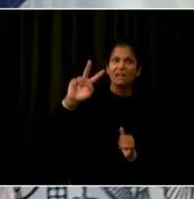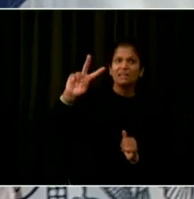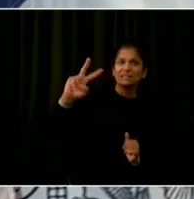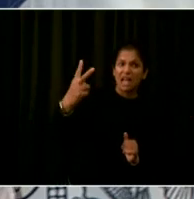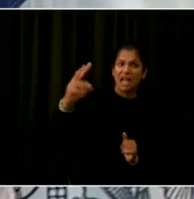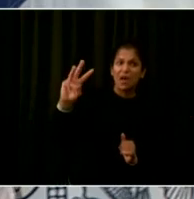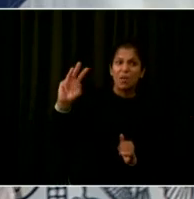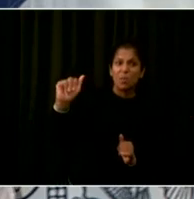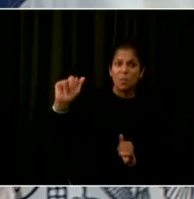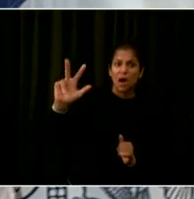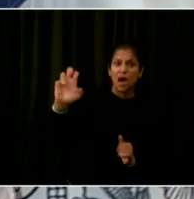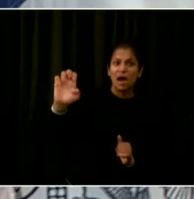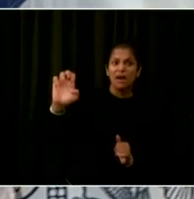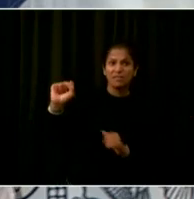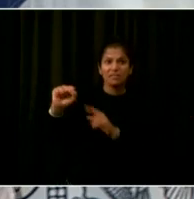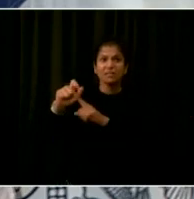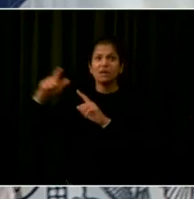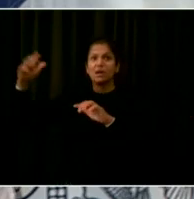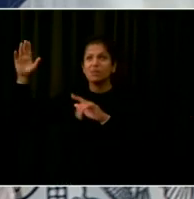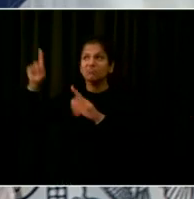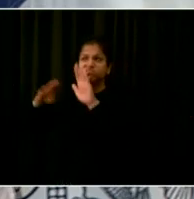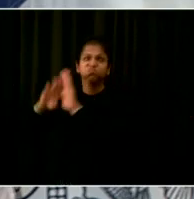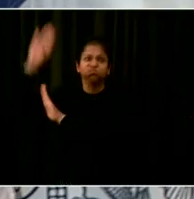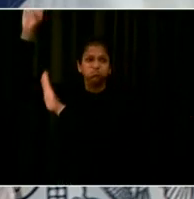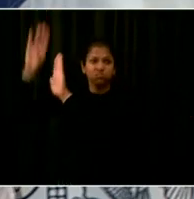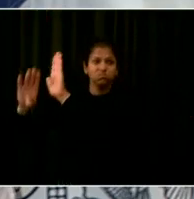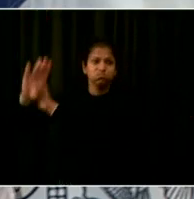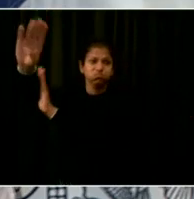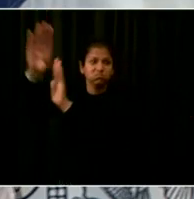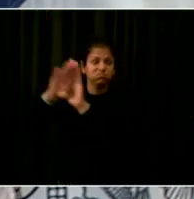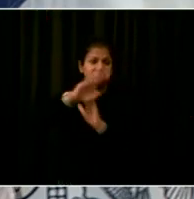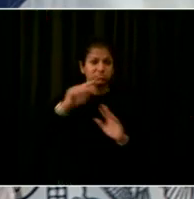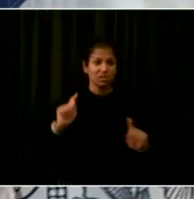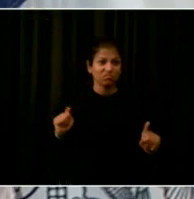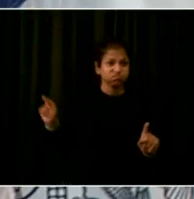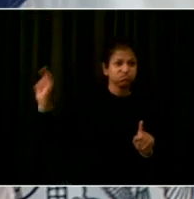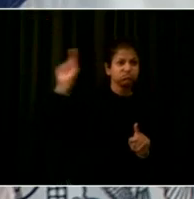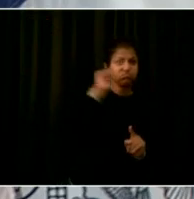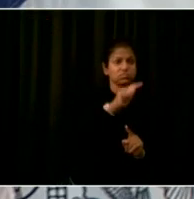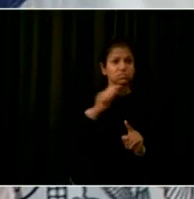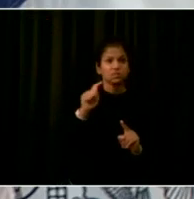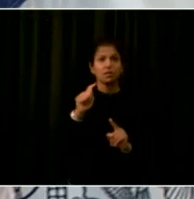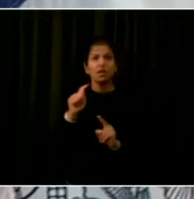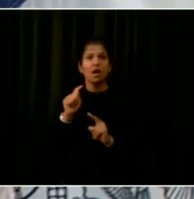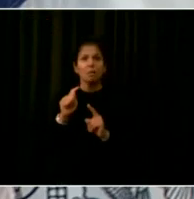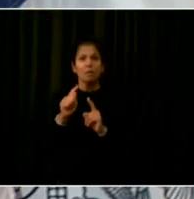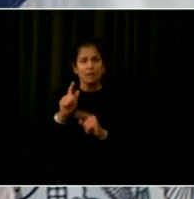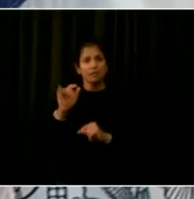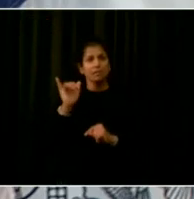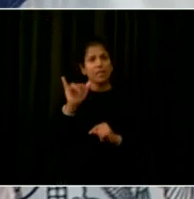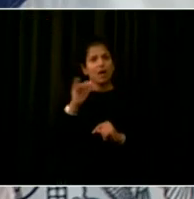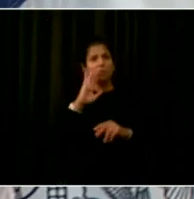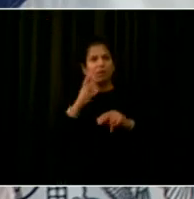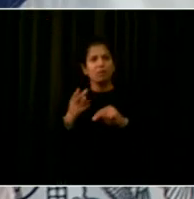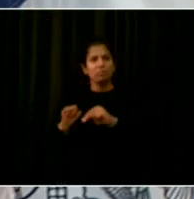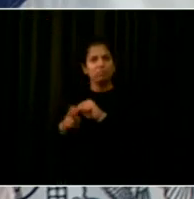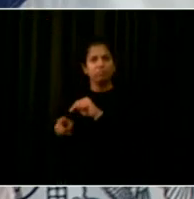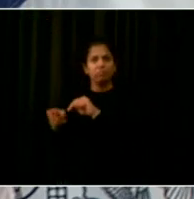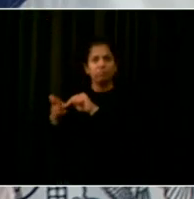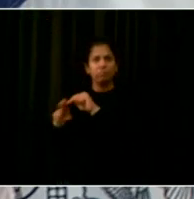to protect ourselves as a city. And as with every time we get together, I'm going to talk about the role that New Yorkers